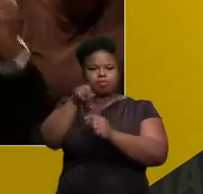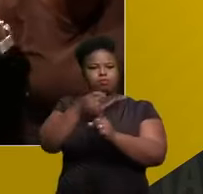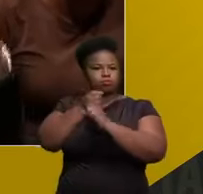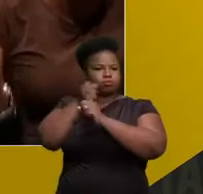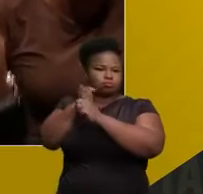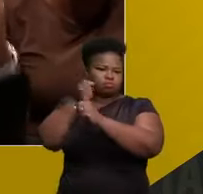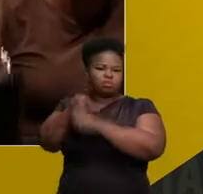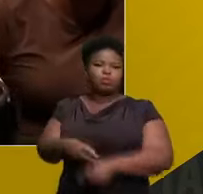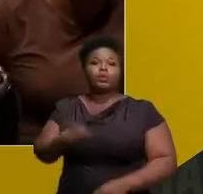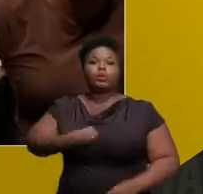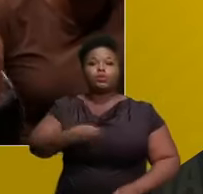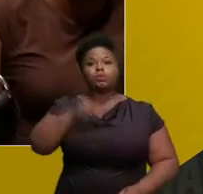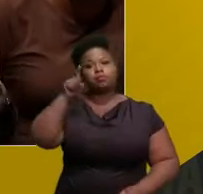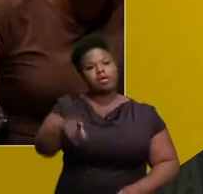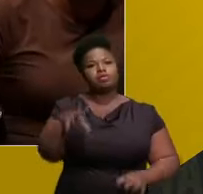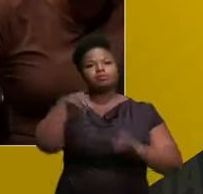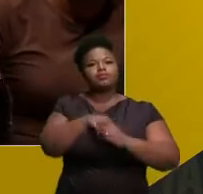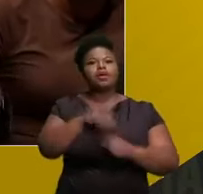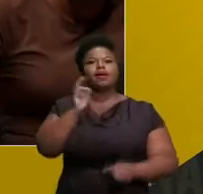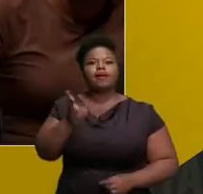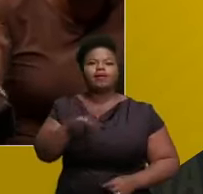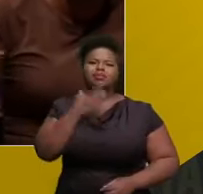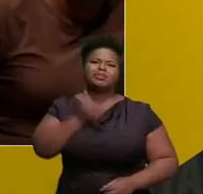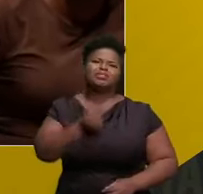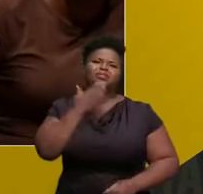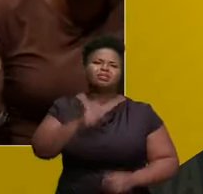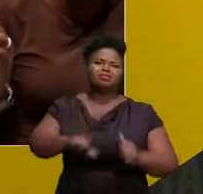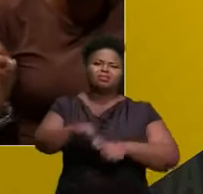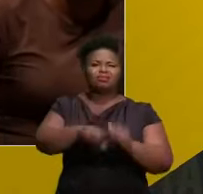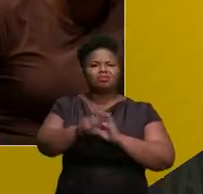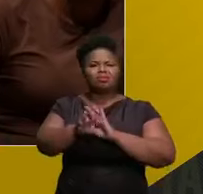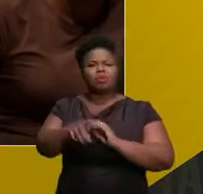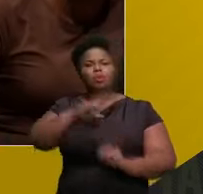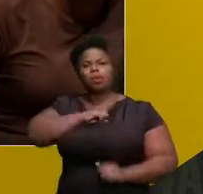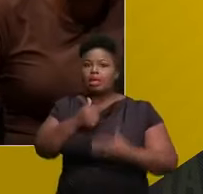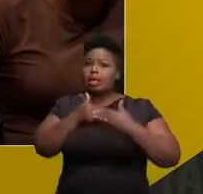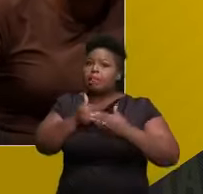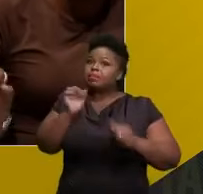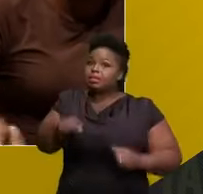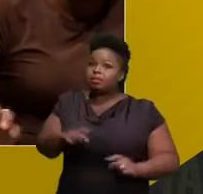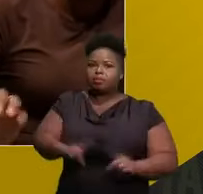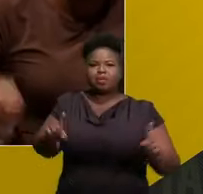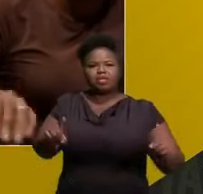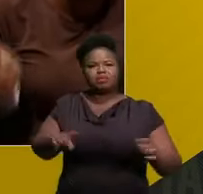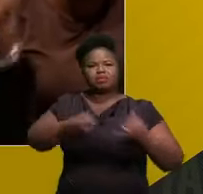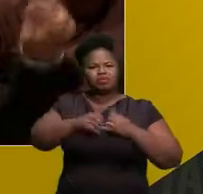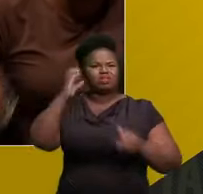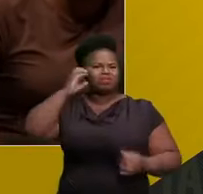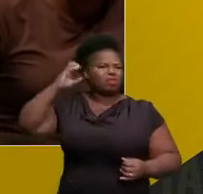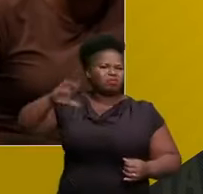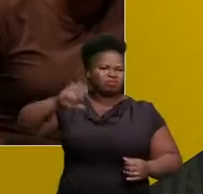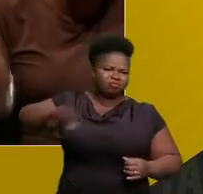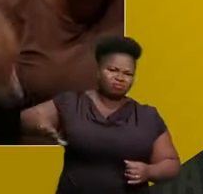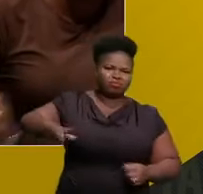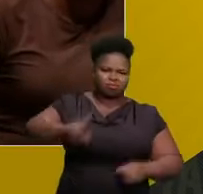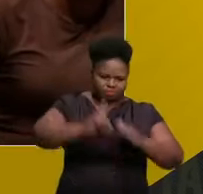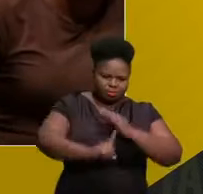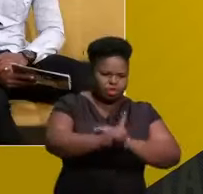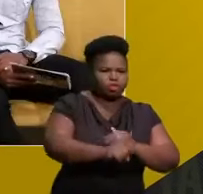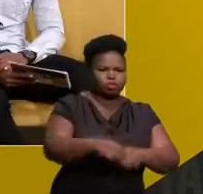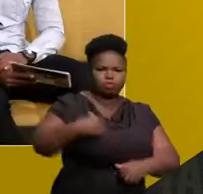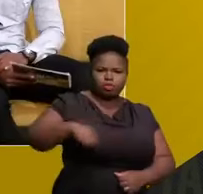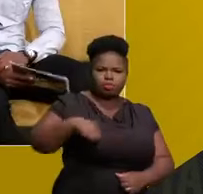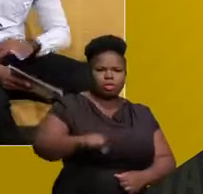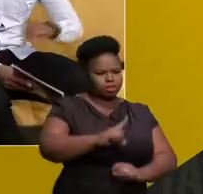people, you need to be actively involved again. Please, social media, it's helpful, but put the phone down, go to the municipality, ask